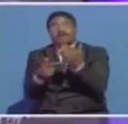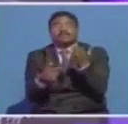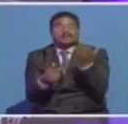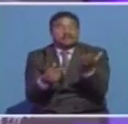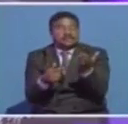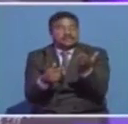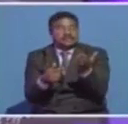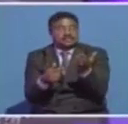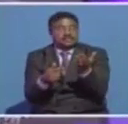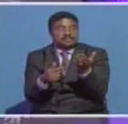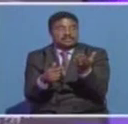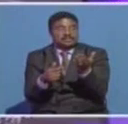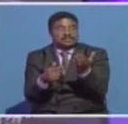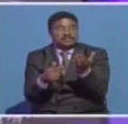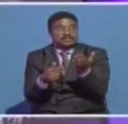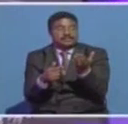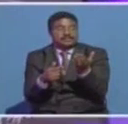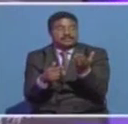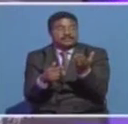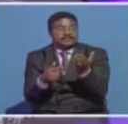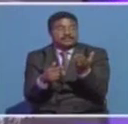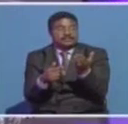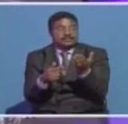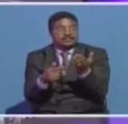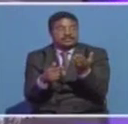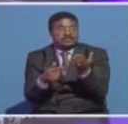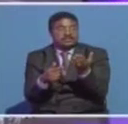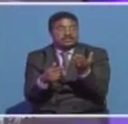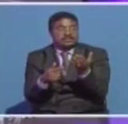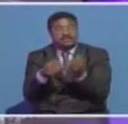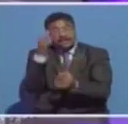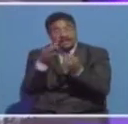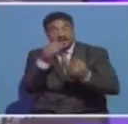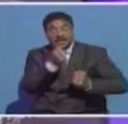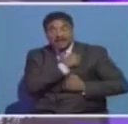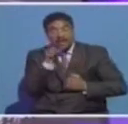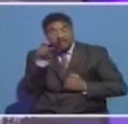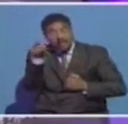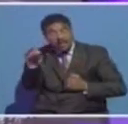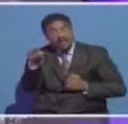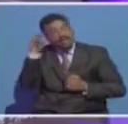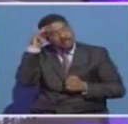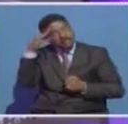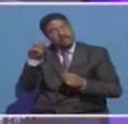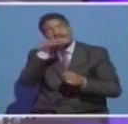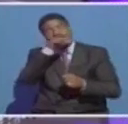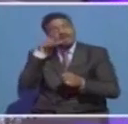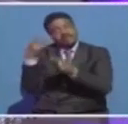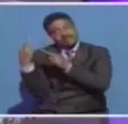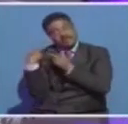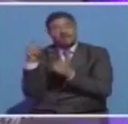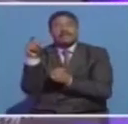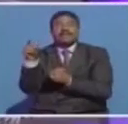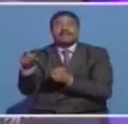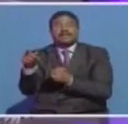and are charged with producing a report. If it's armyworms, it's the Ministry of Agriculture who takes the lead because it's